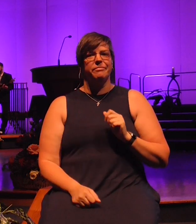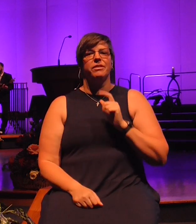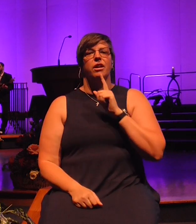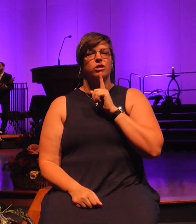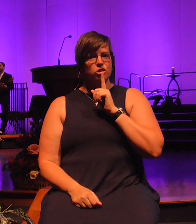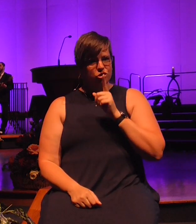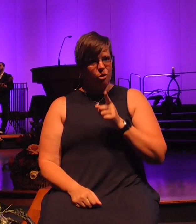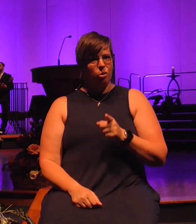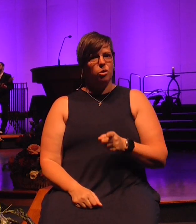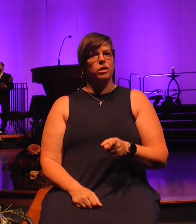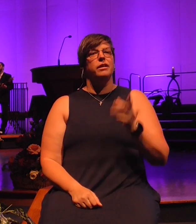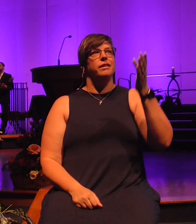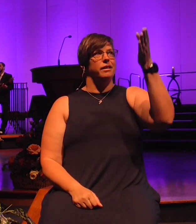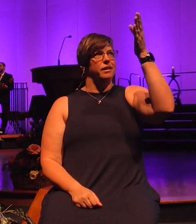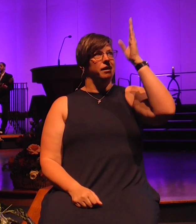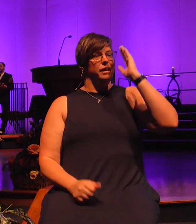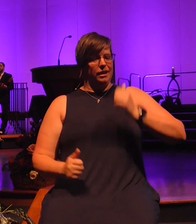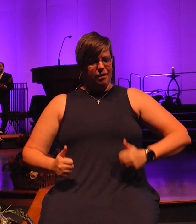face.